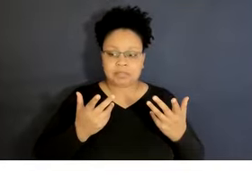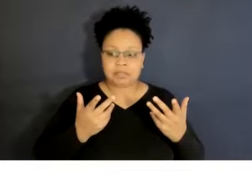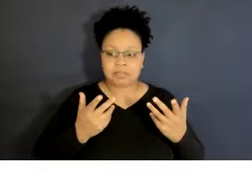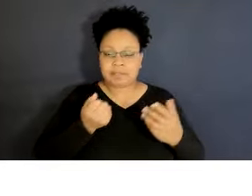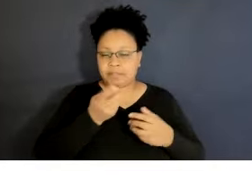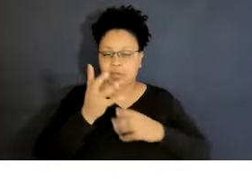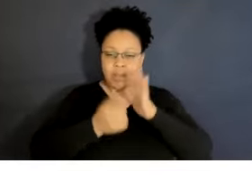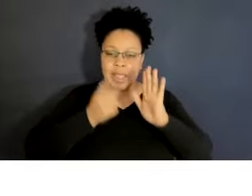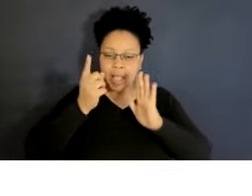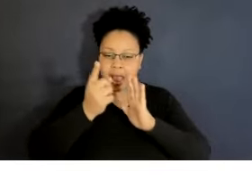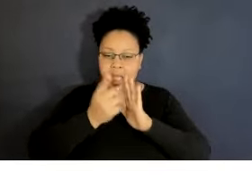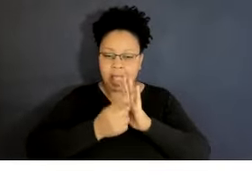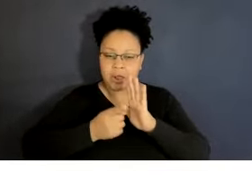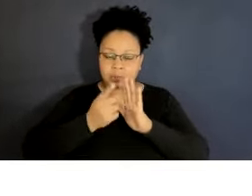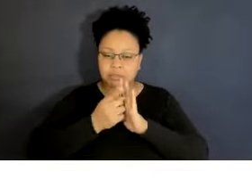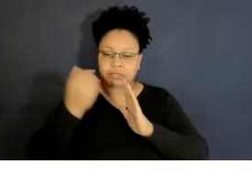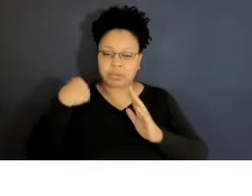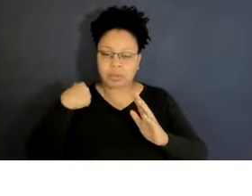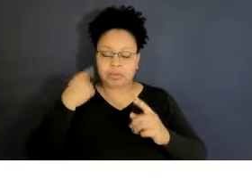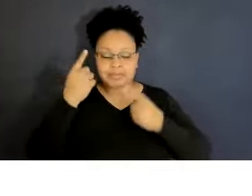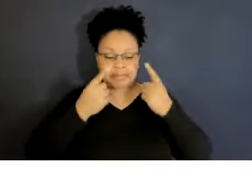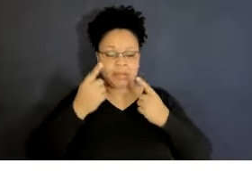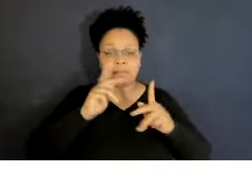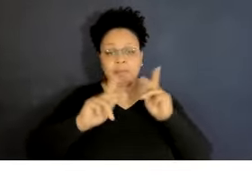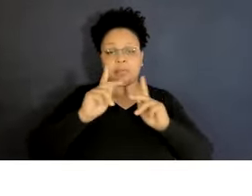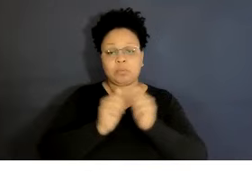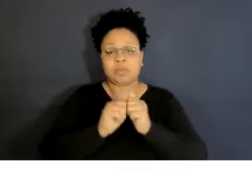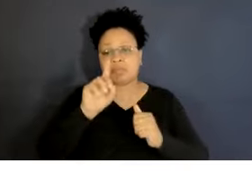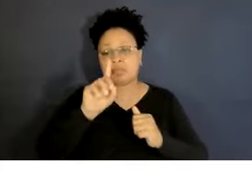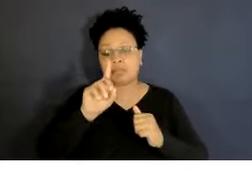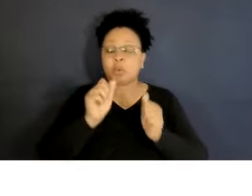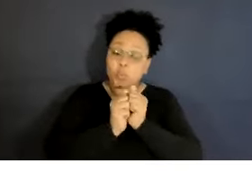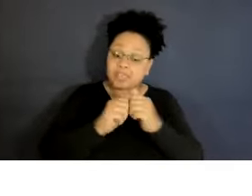ago about ways that people without disabilities could